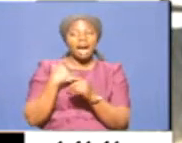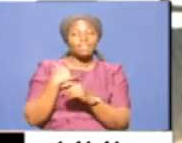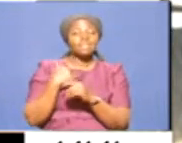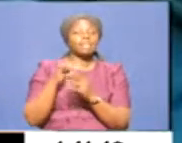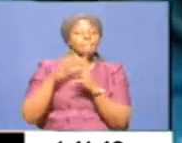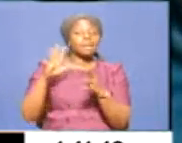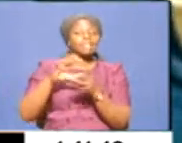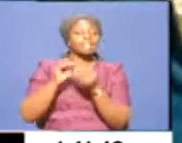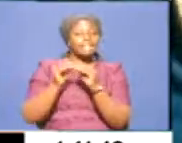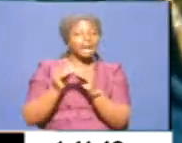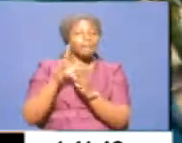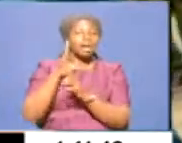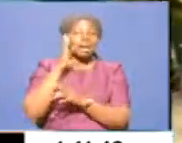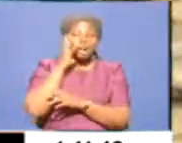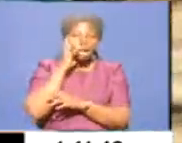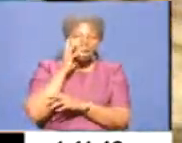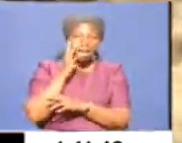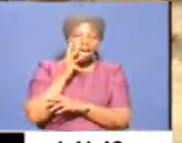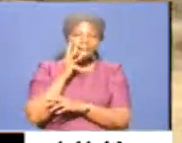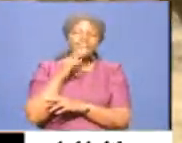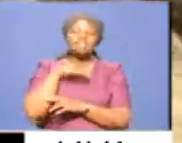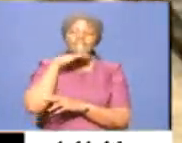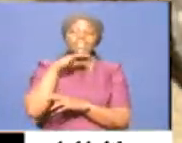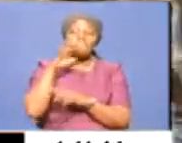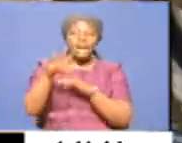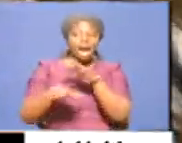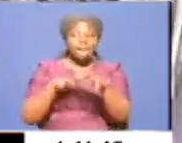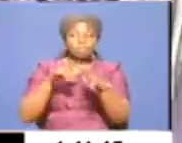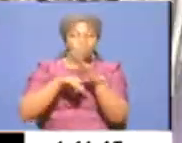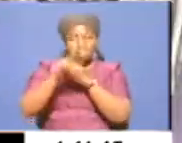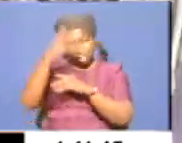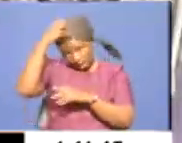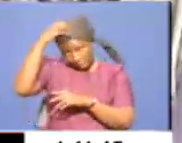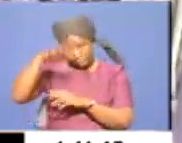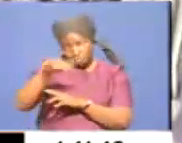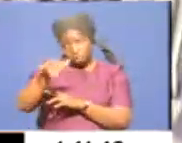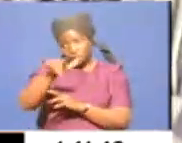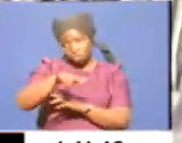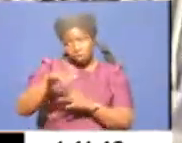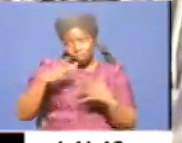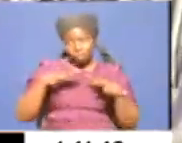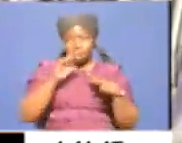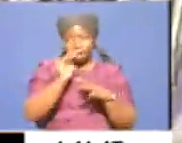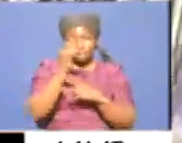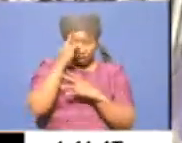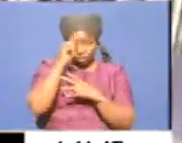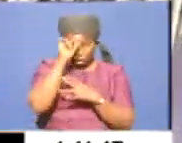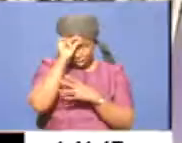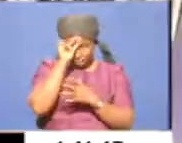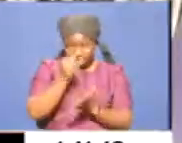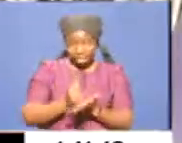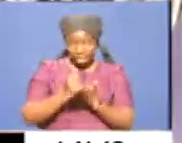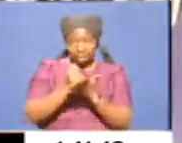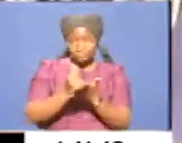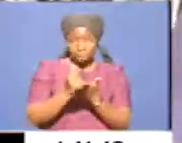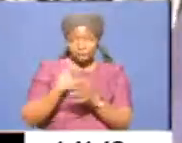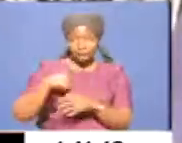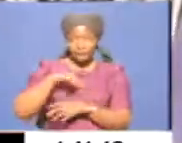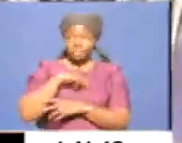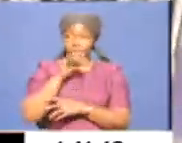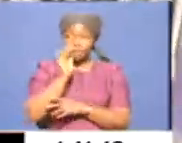Lamu County. Locals are now calling for government's intervention. Tunaomba serikali ingilie